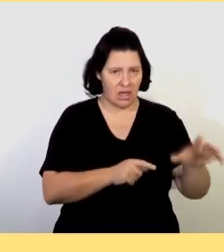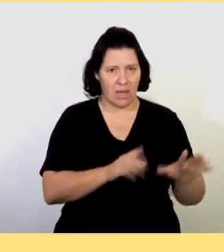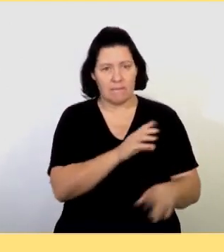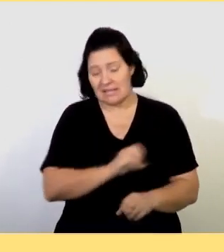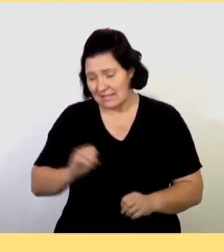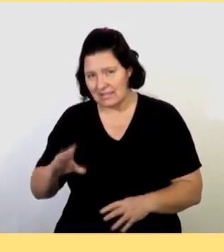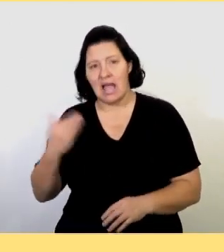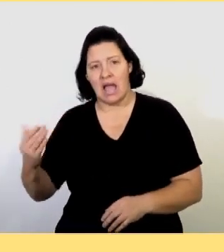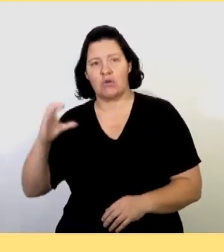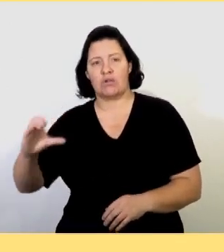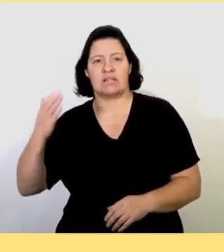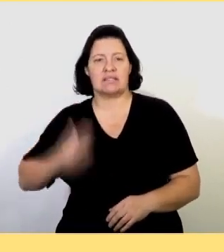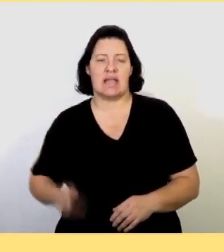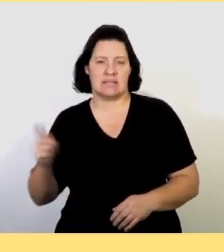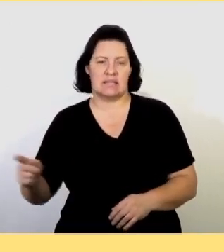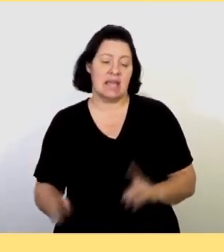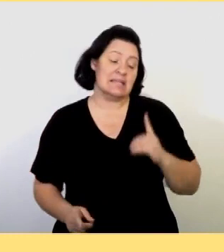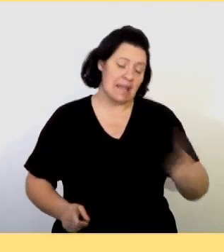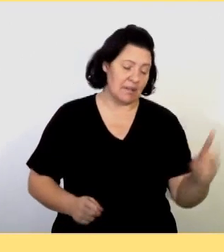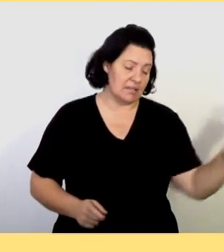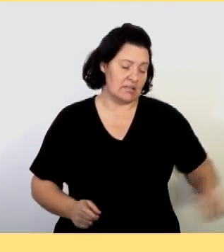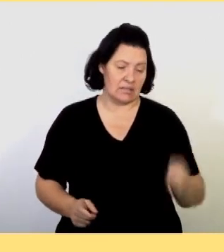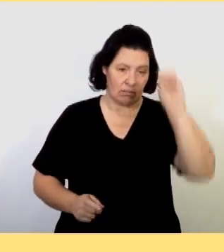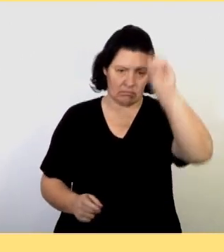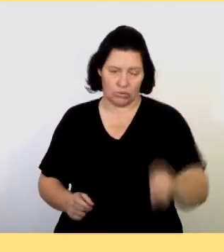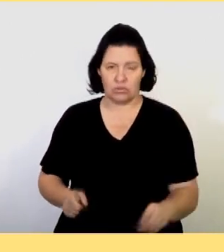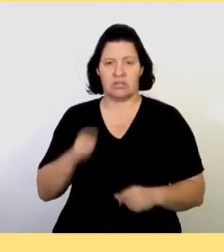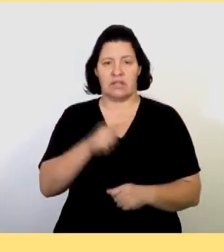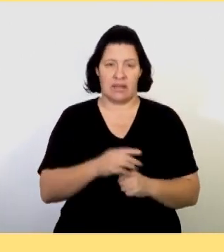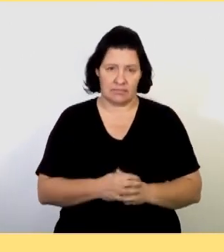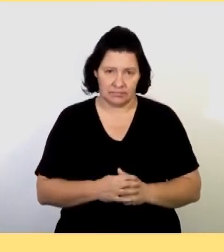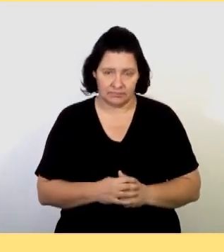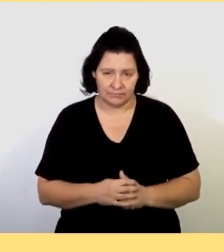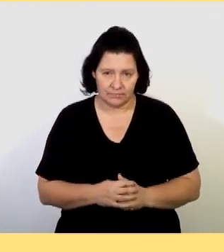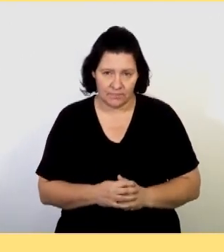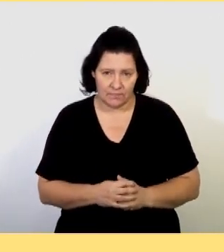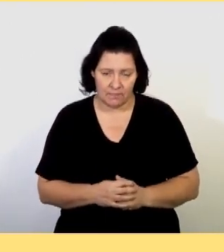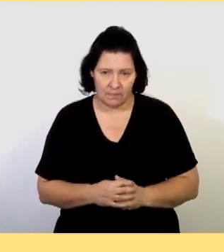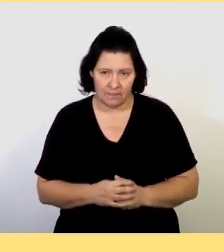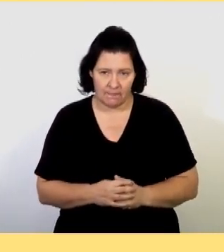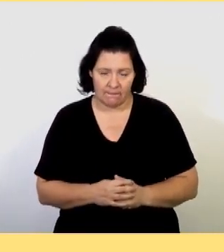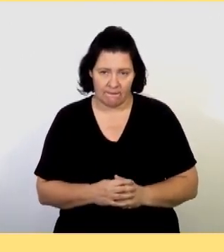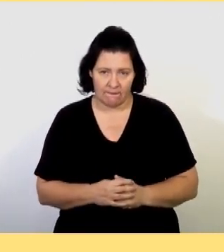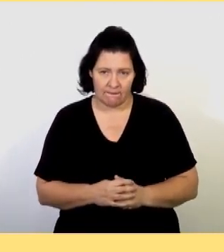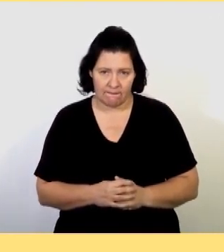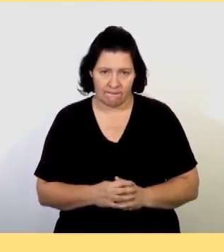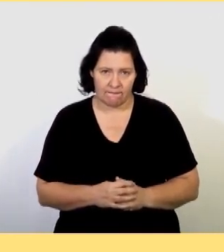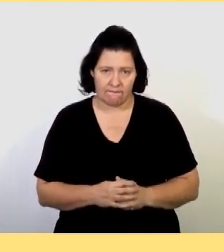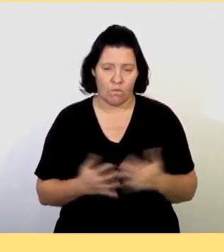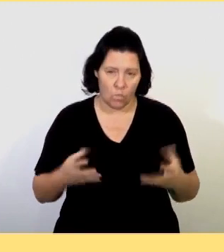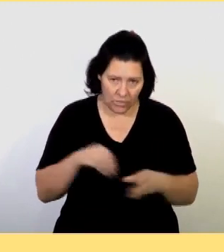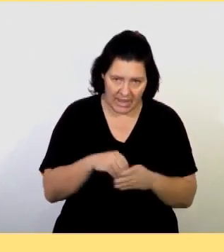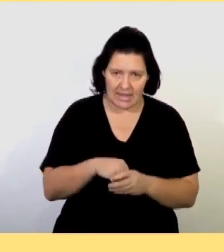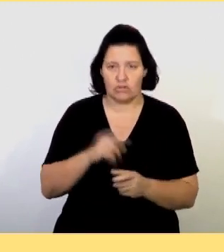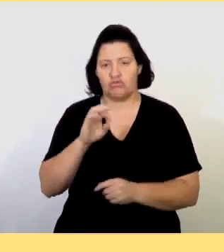posted to the credit side, and those that are on the debit side in the general ledger will appear on the debit in the